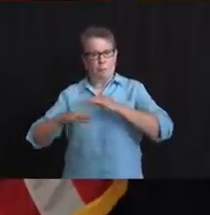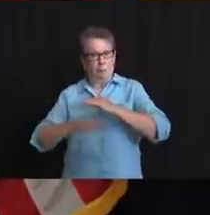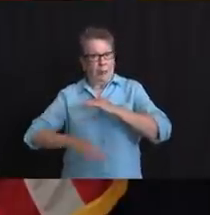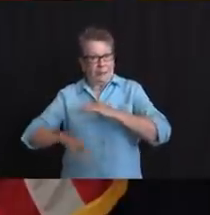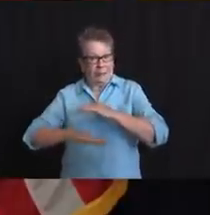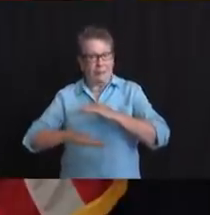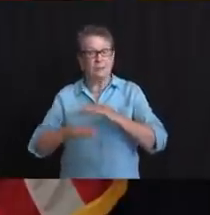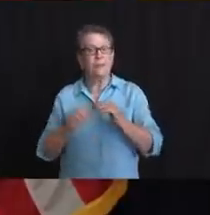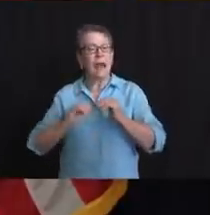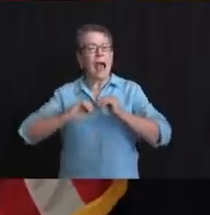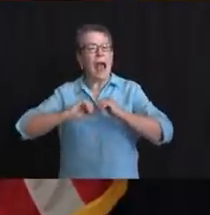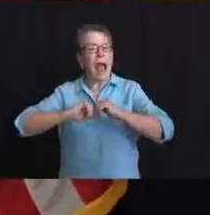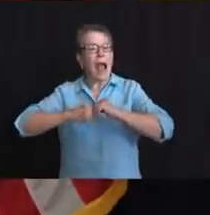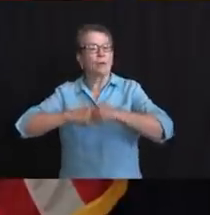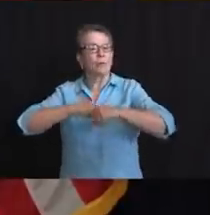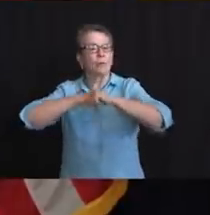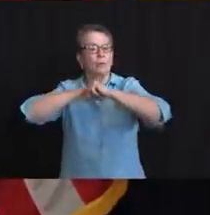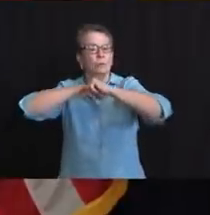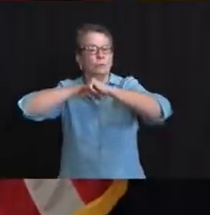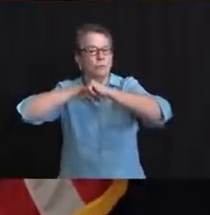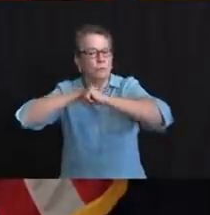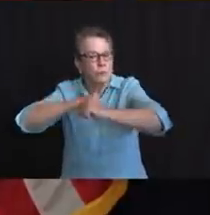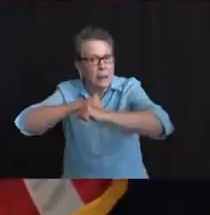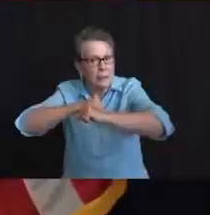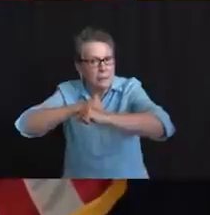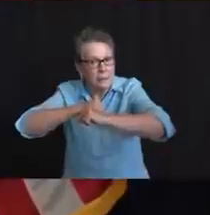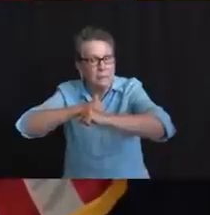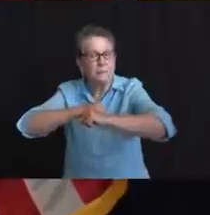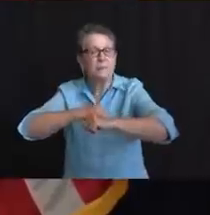those precautions still remain in effect.